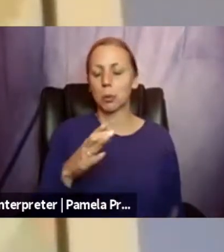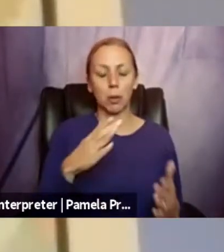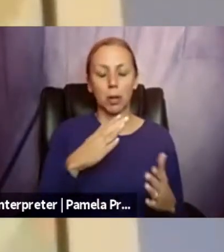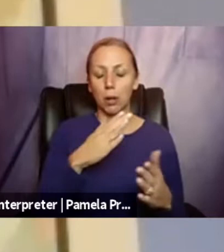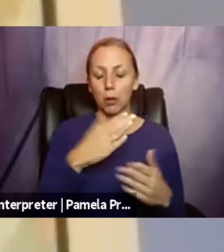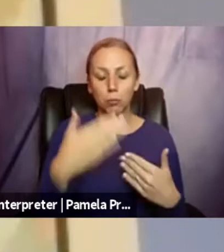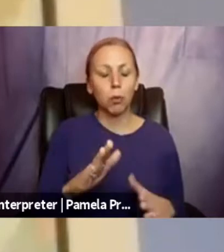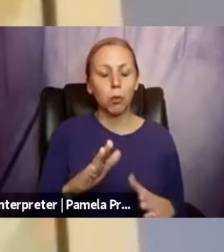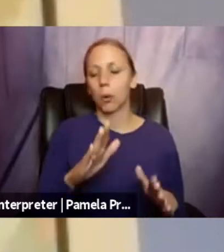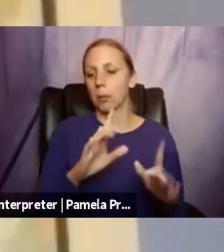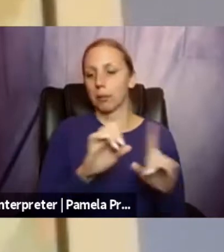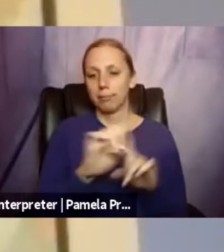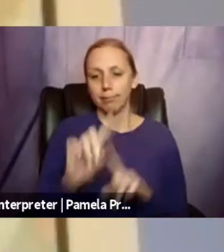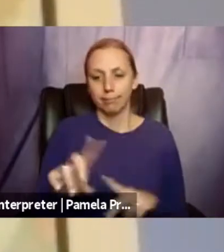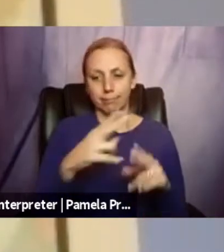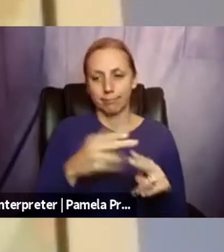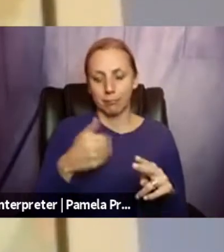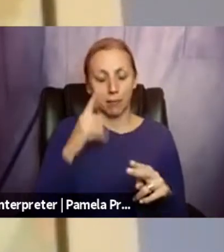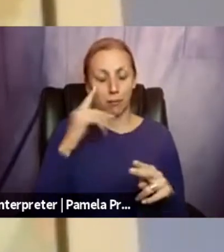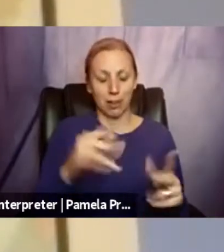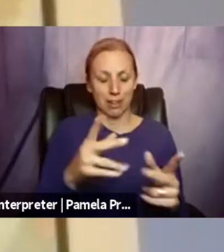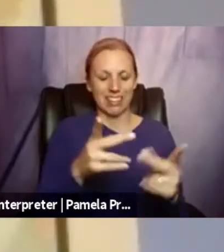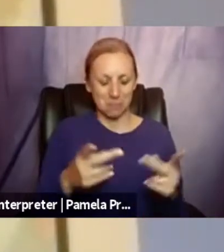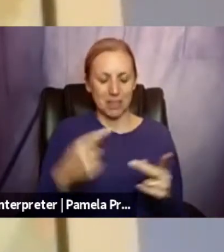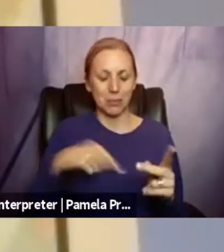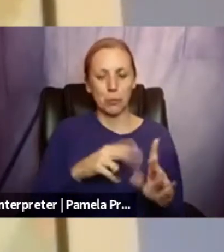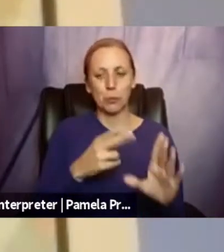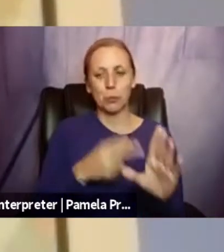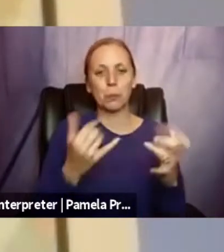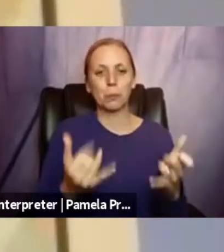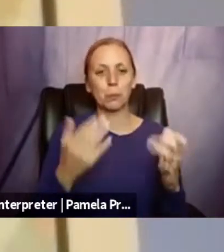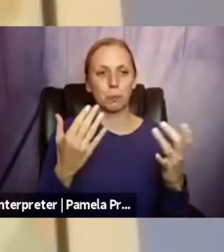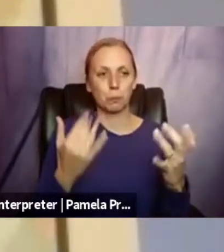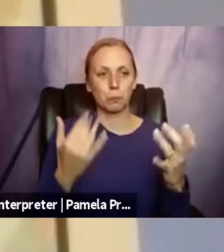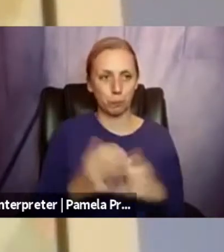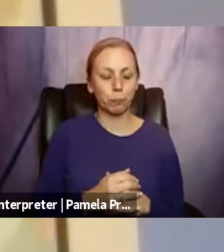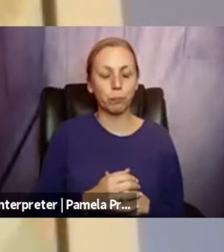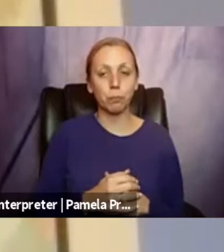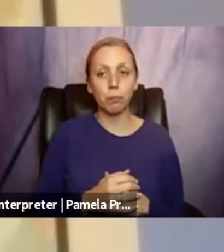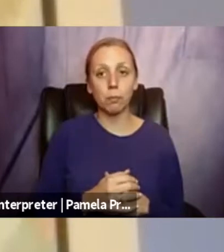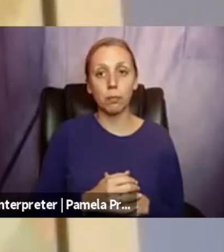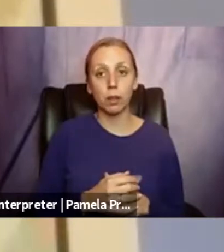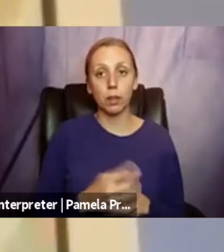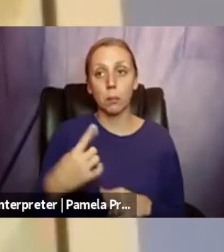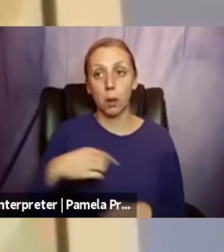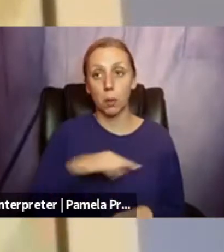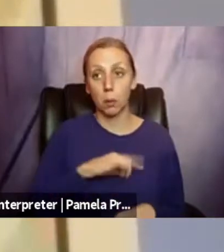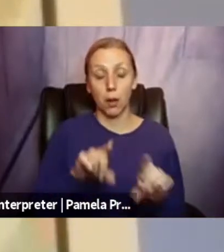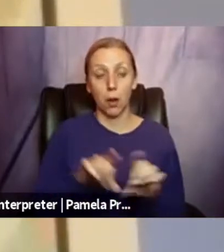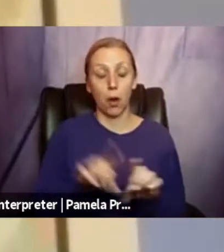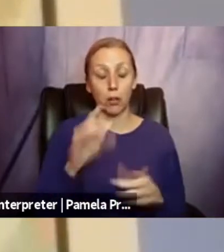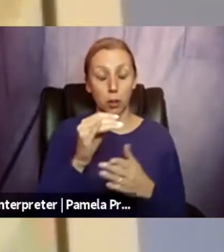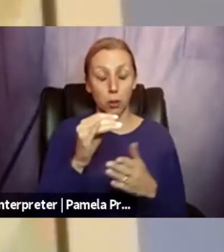to name this space that we are here today. And while navigating how we as dance artists,